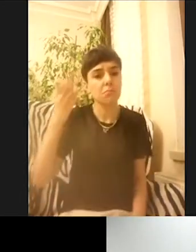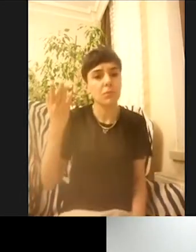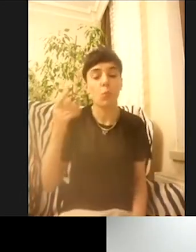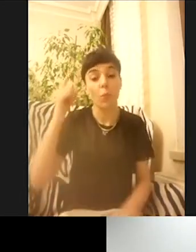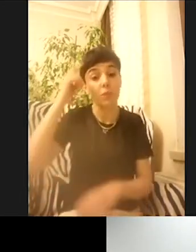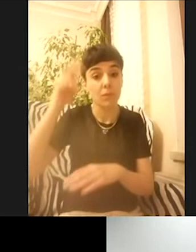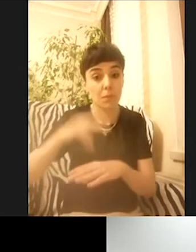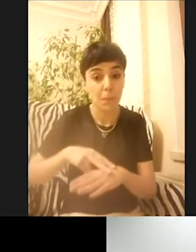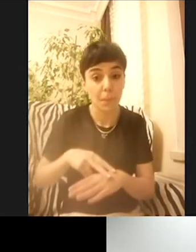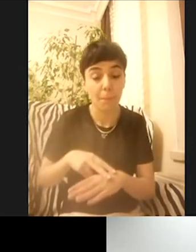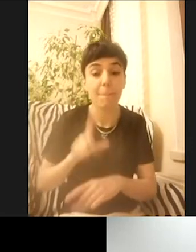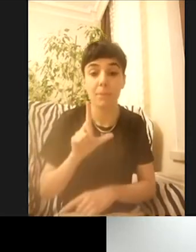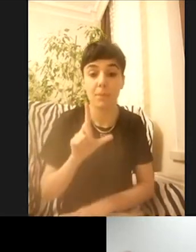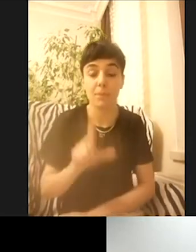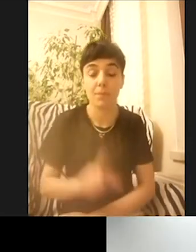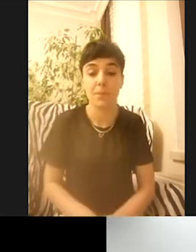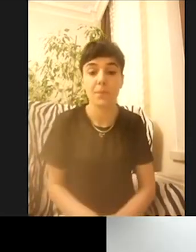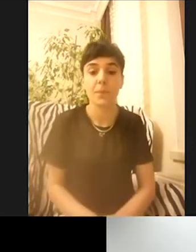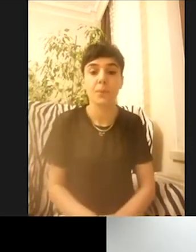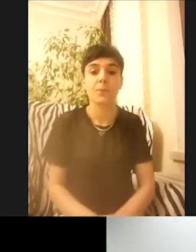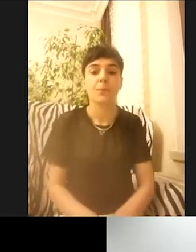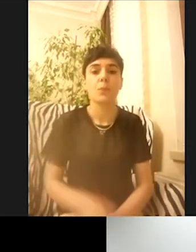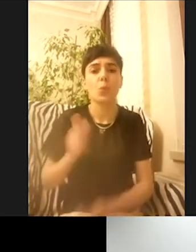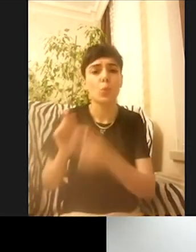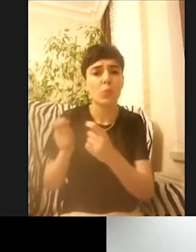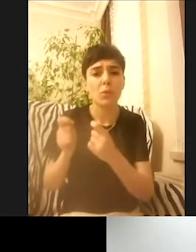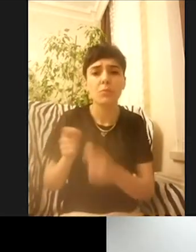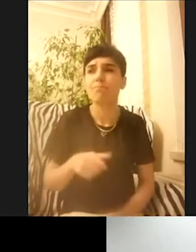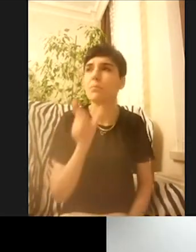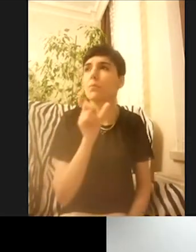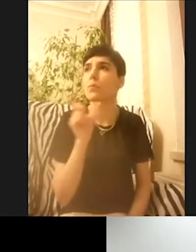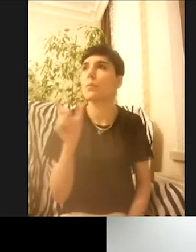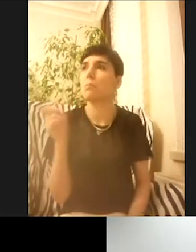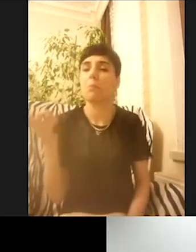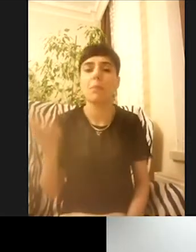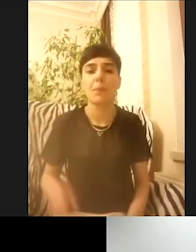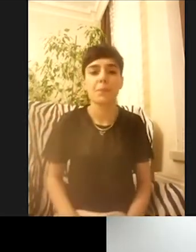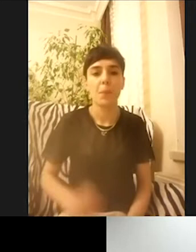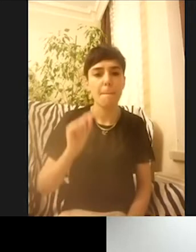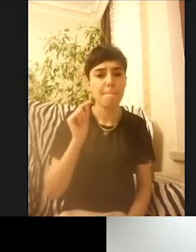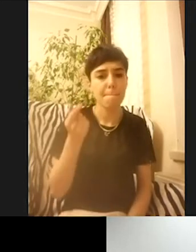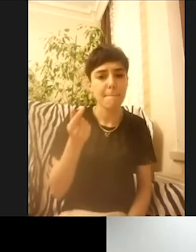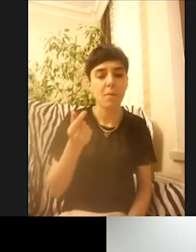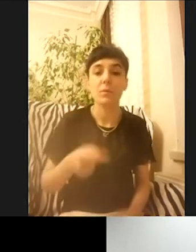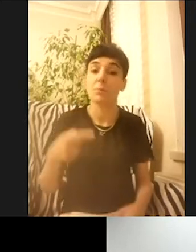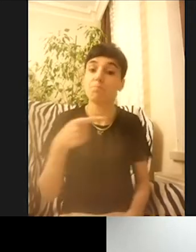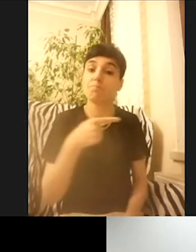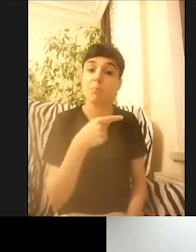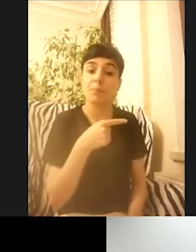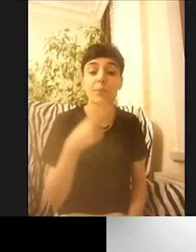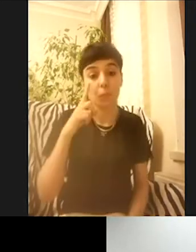that we use from the westernized way of understanding sexuality, is that they become a